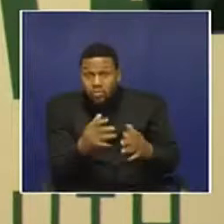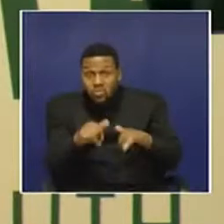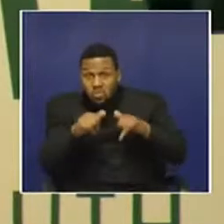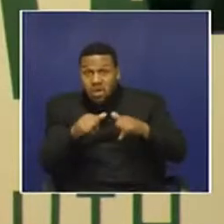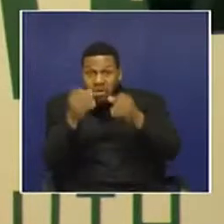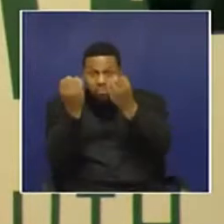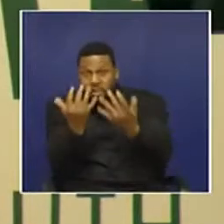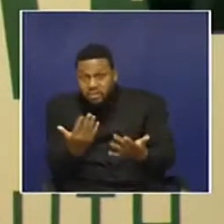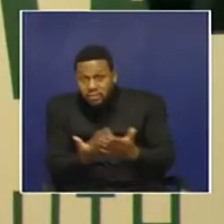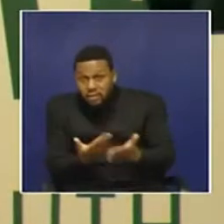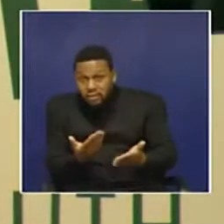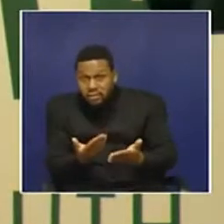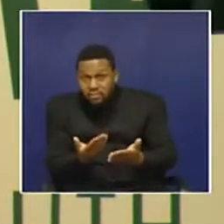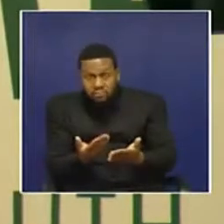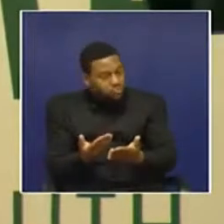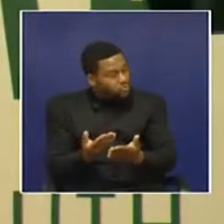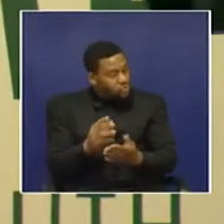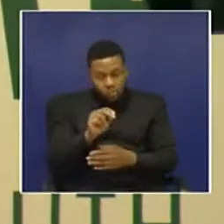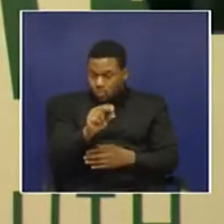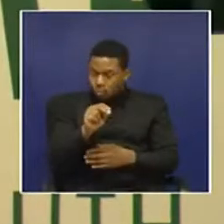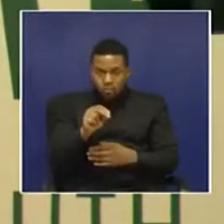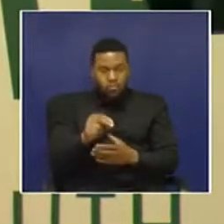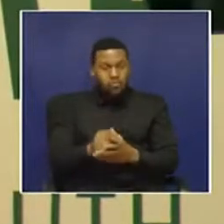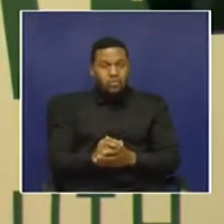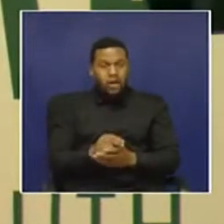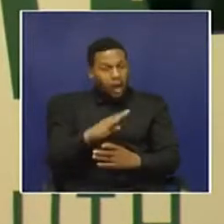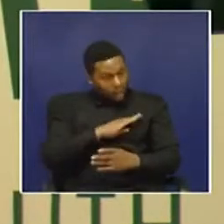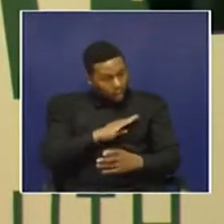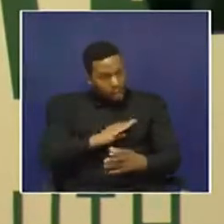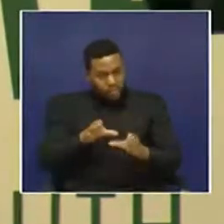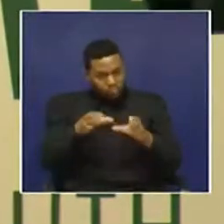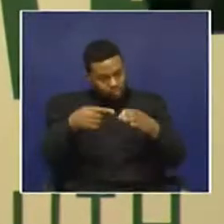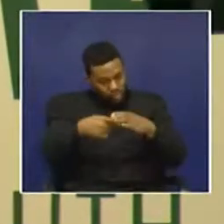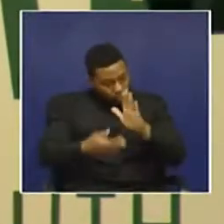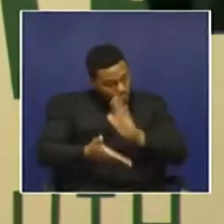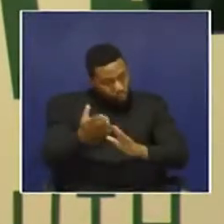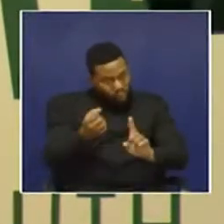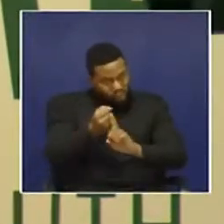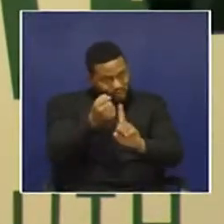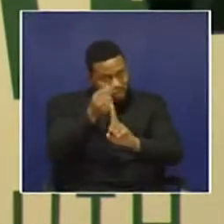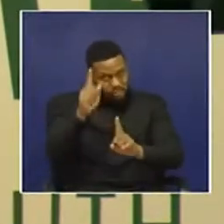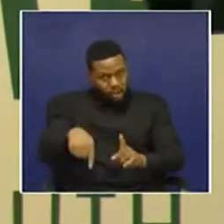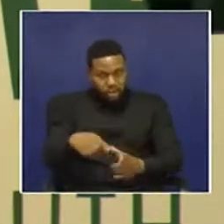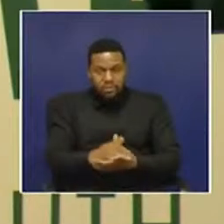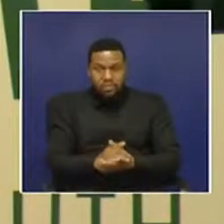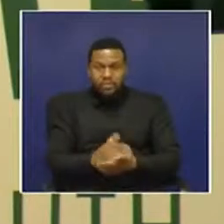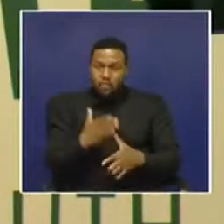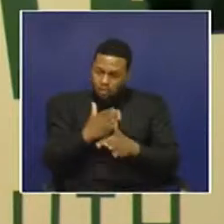That's how these things work.